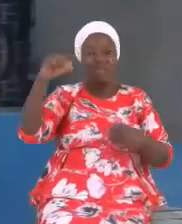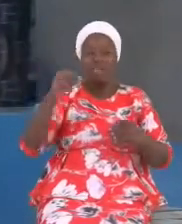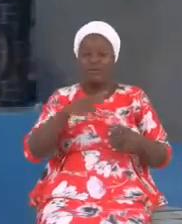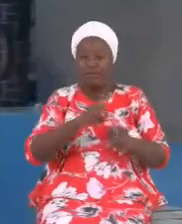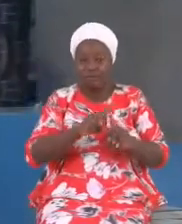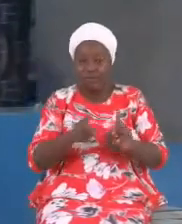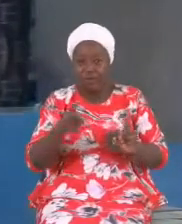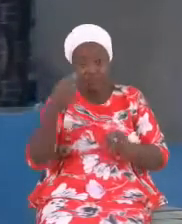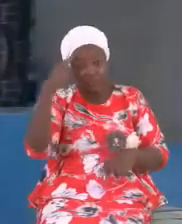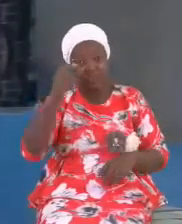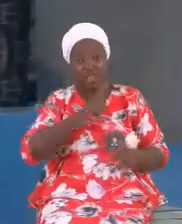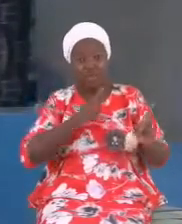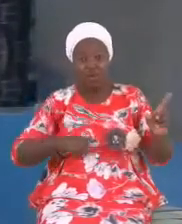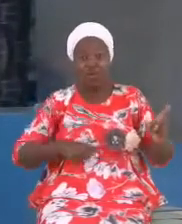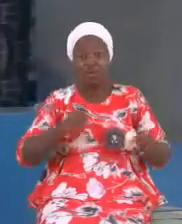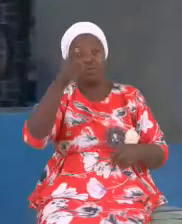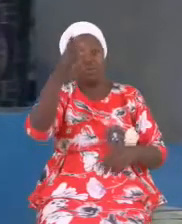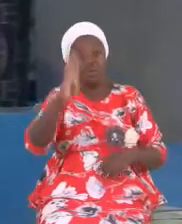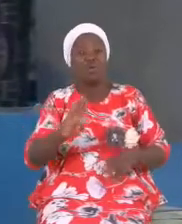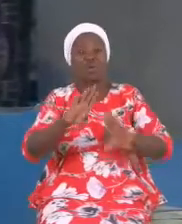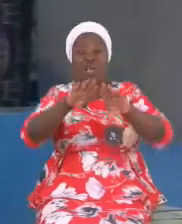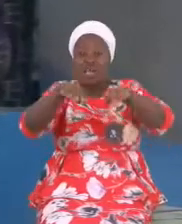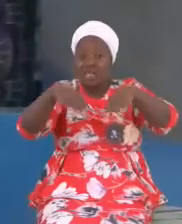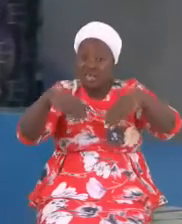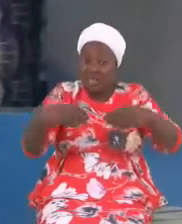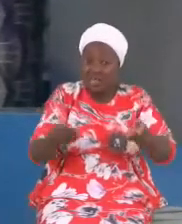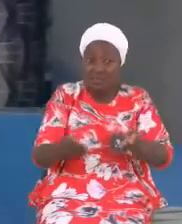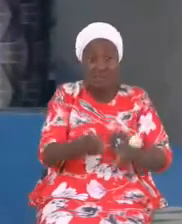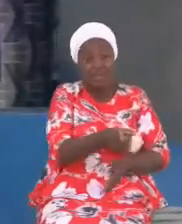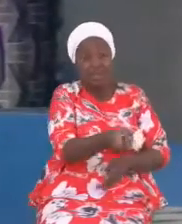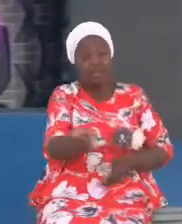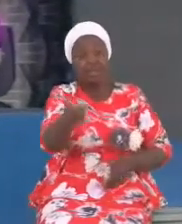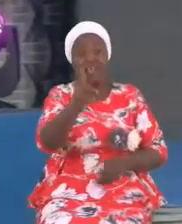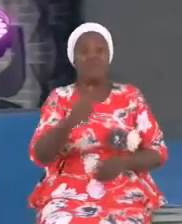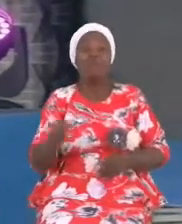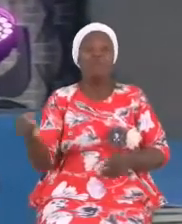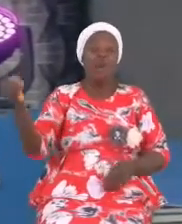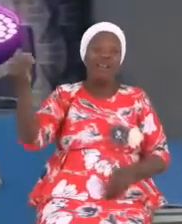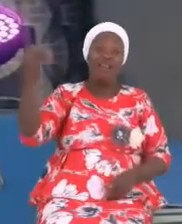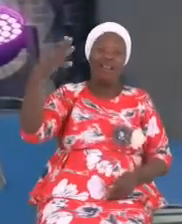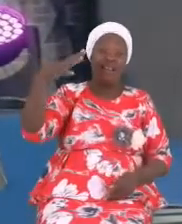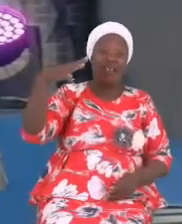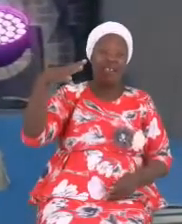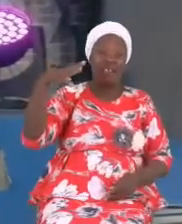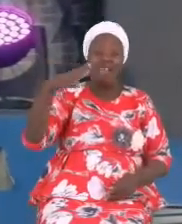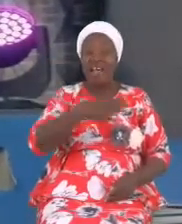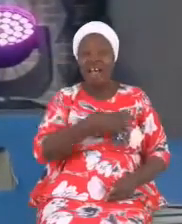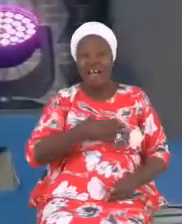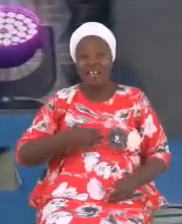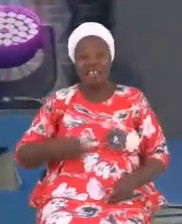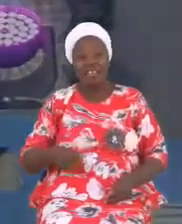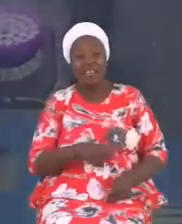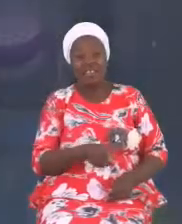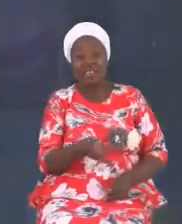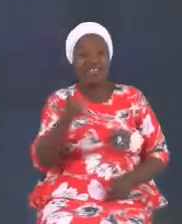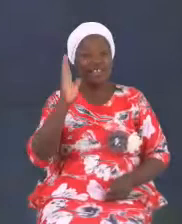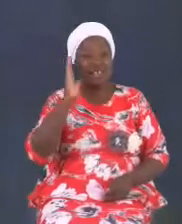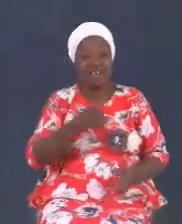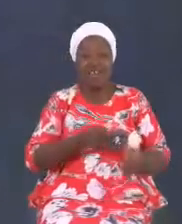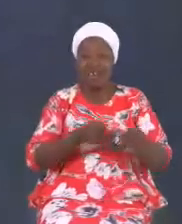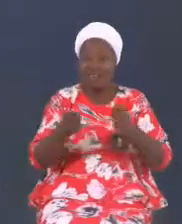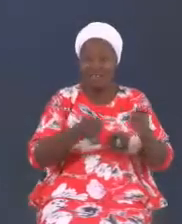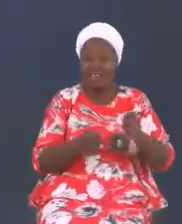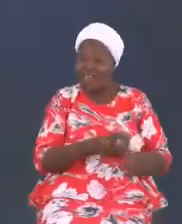Lord God giveth them light, and they shall reign, they shall